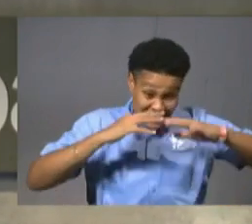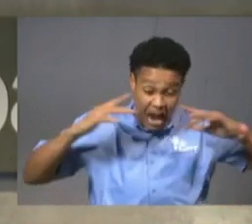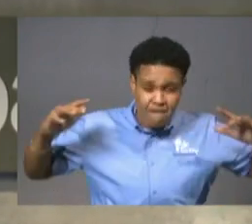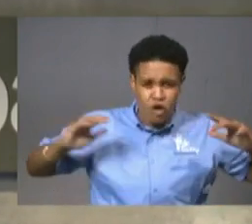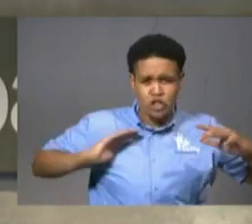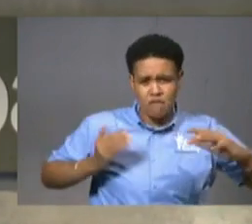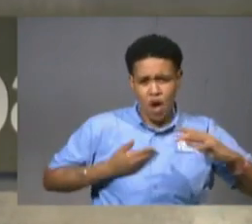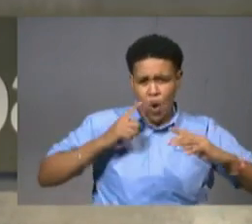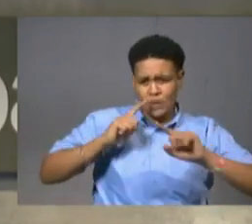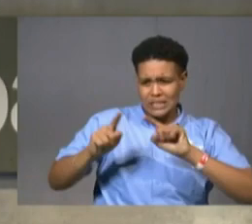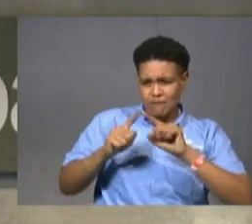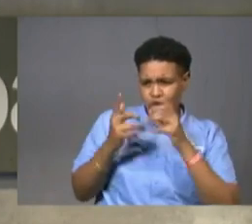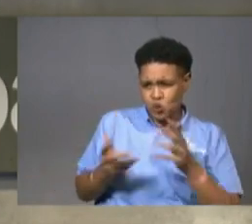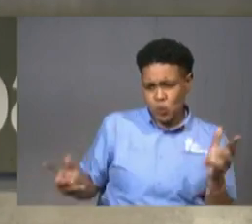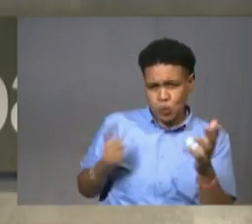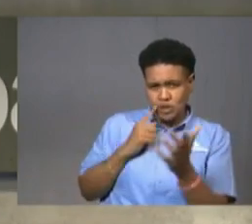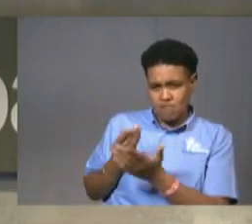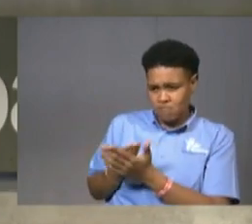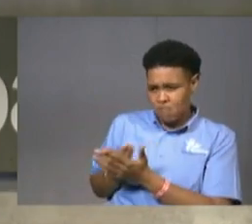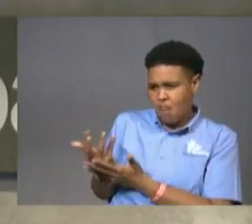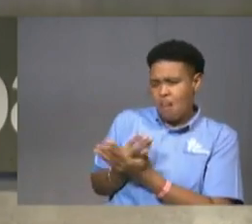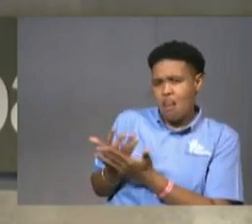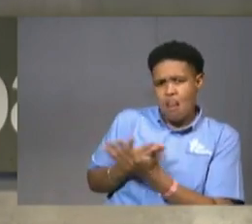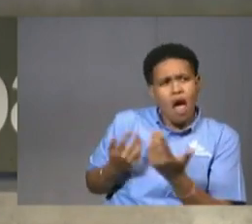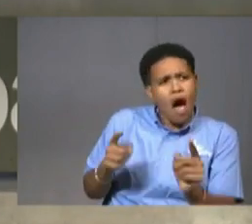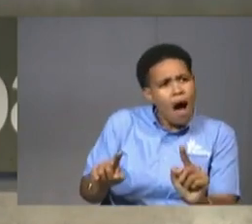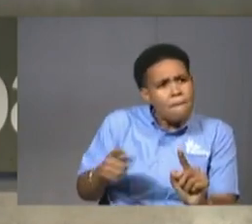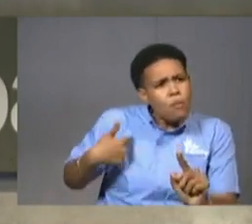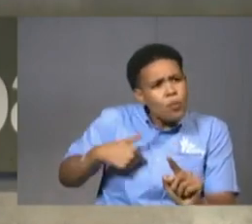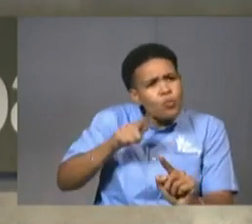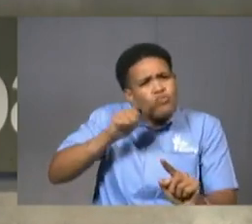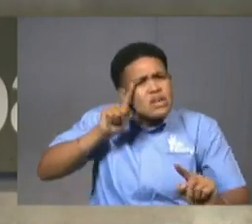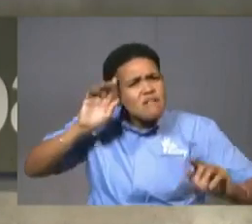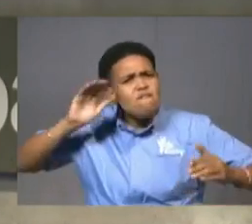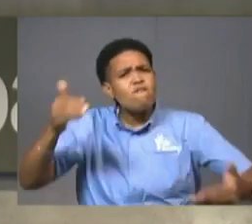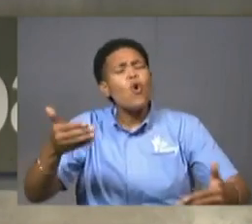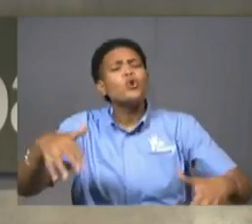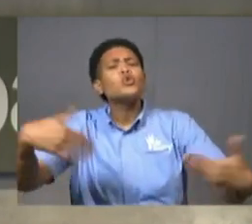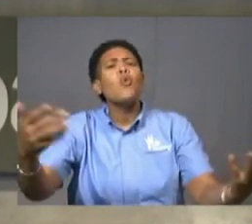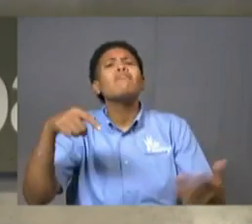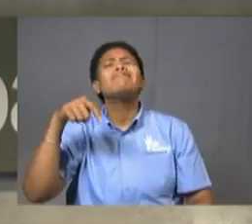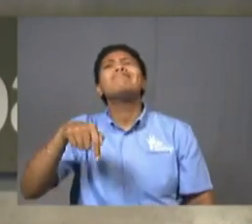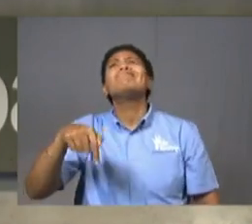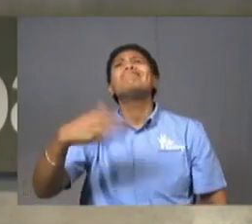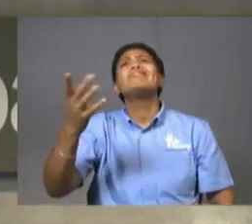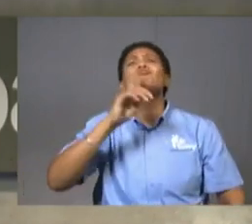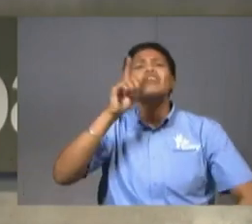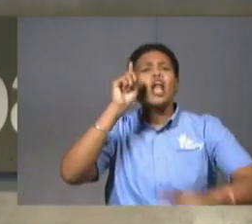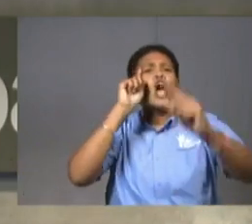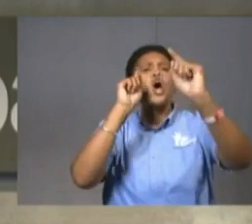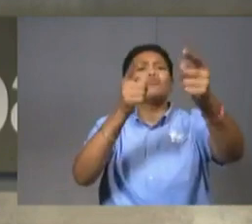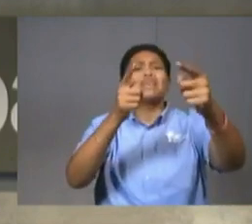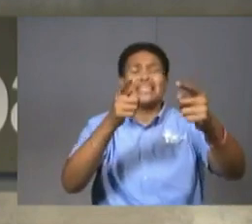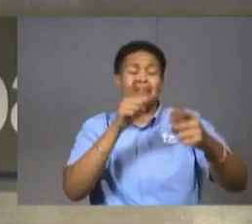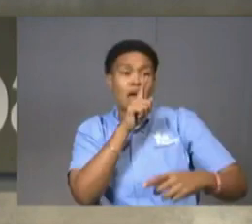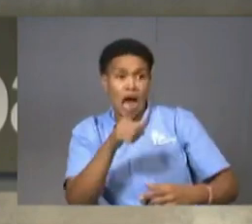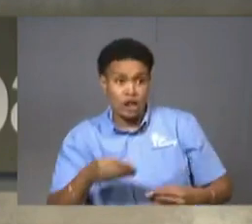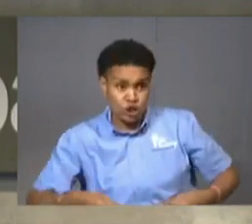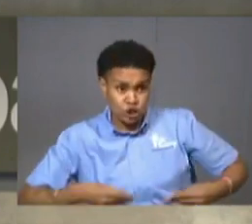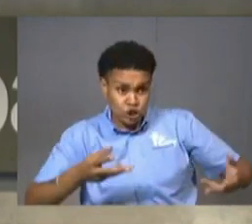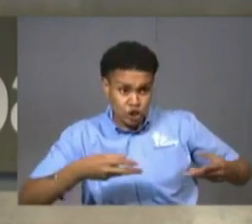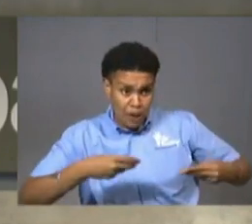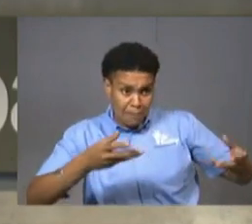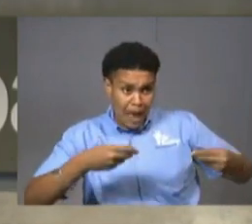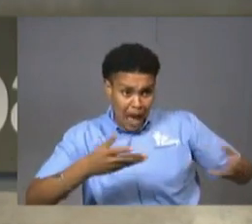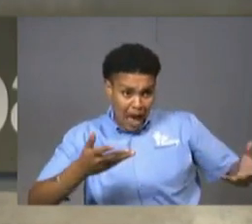our sources of income. We are focused on this as an objective, and the supply chain, the